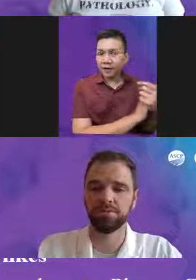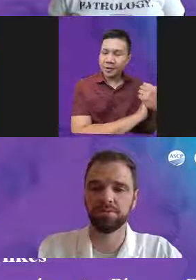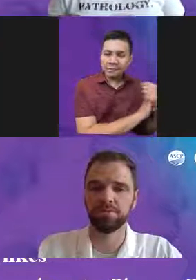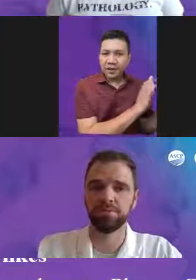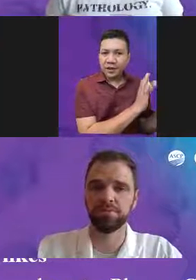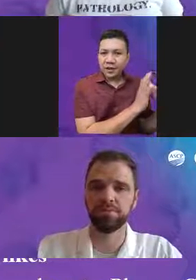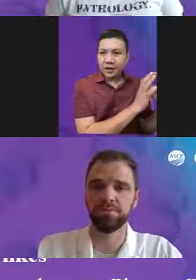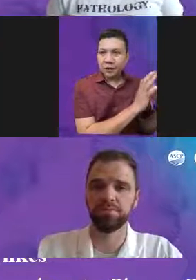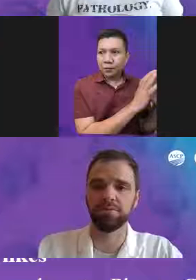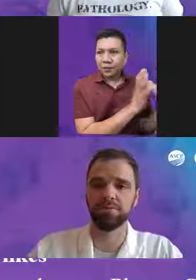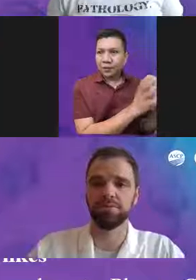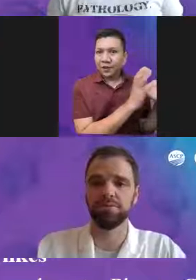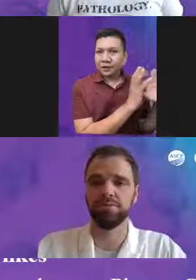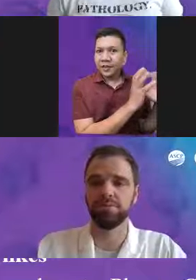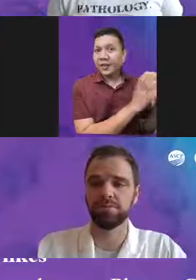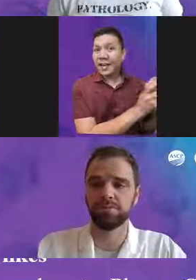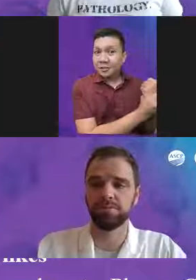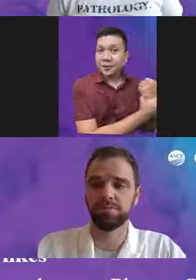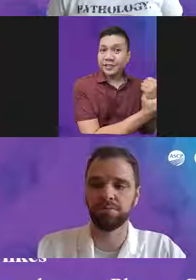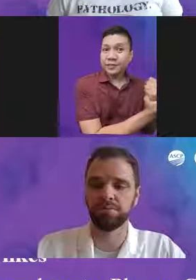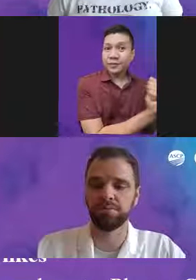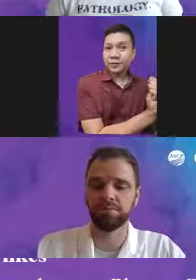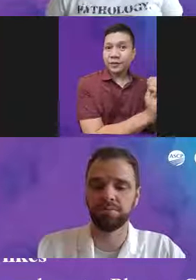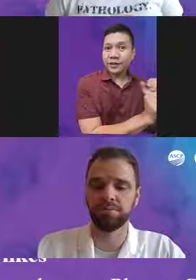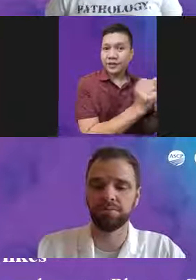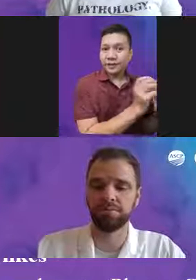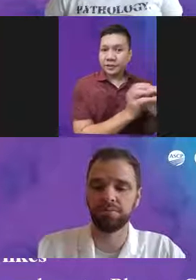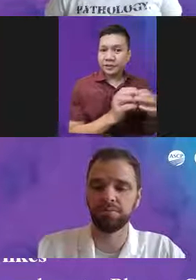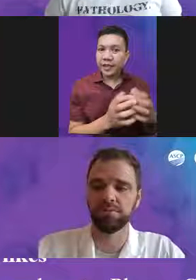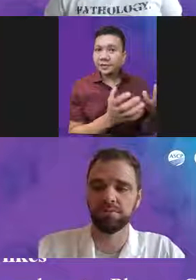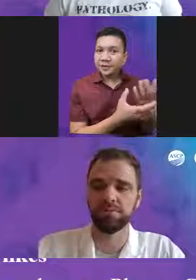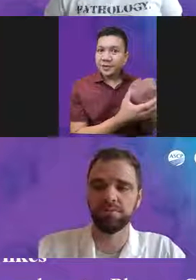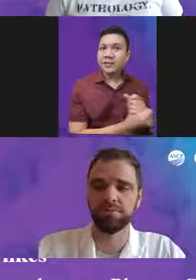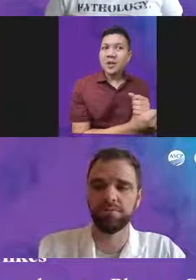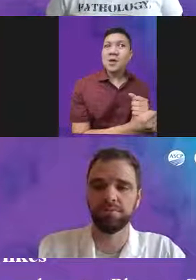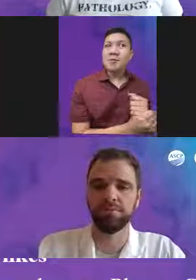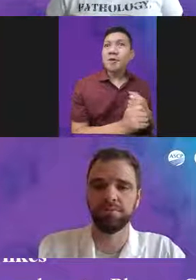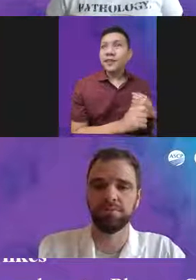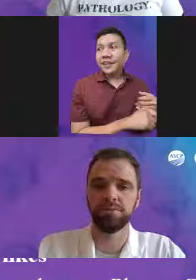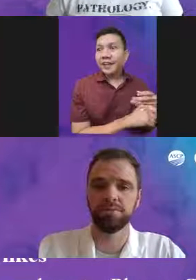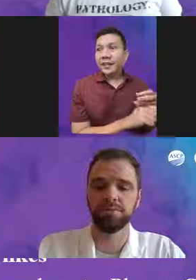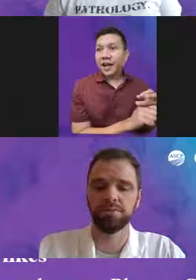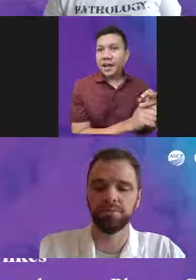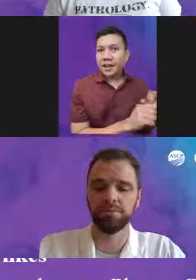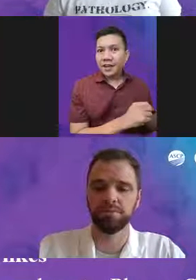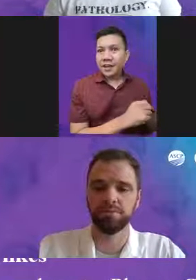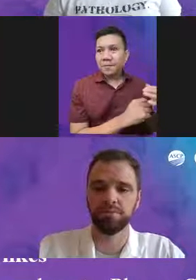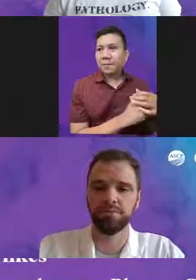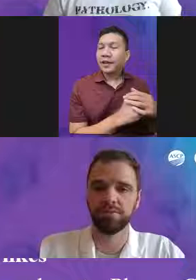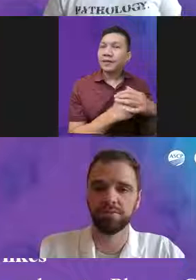of work with the cancer patients or the cancer smears. But one thing that